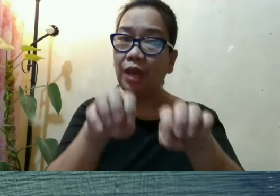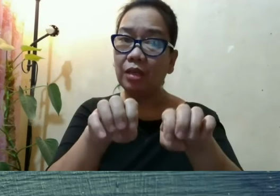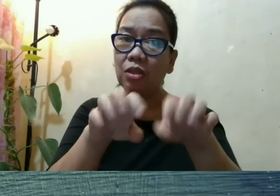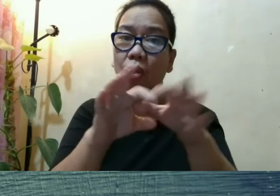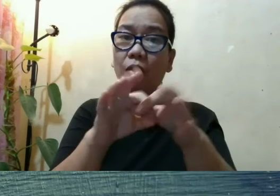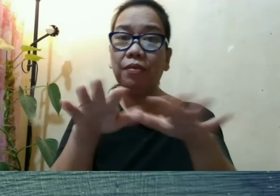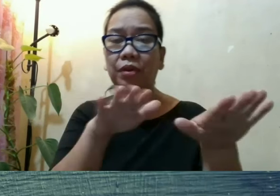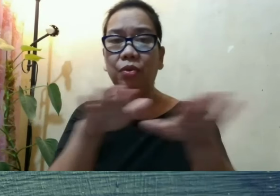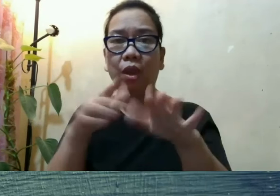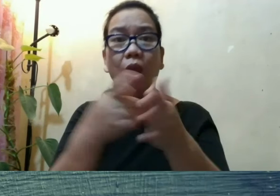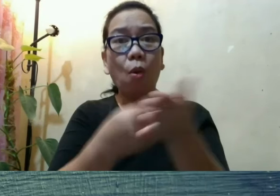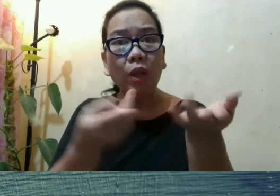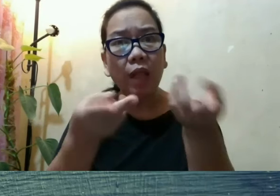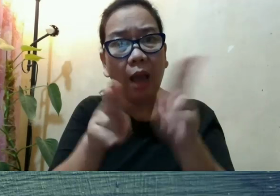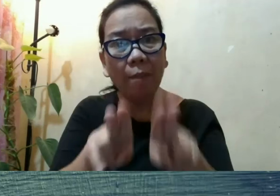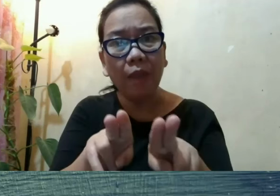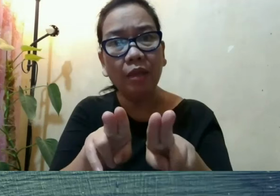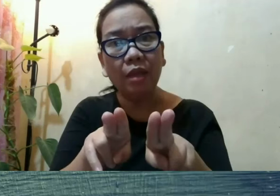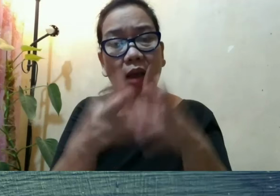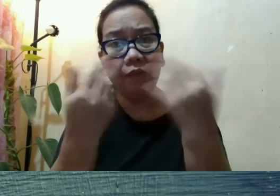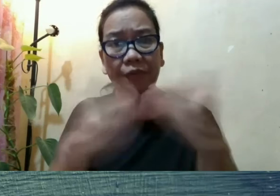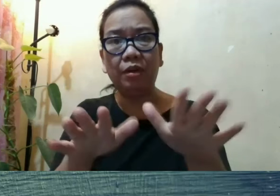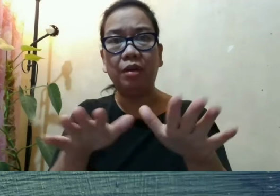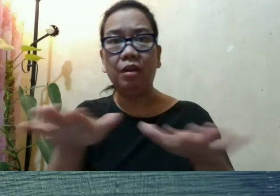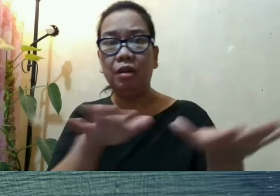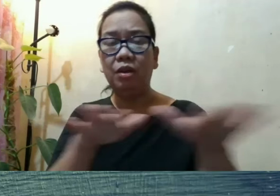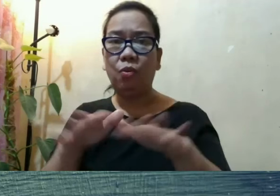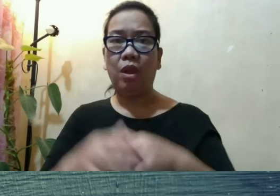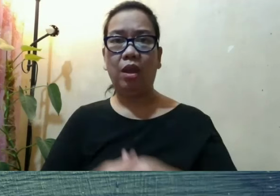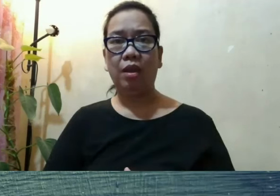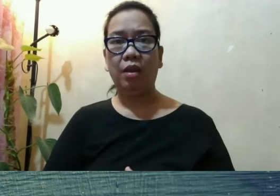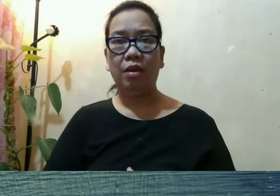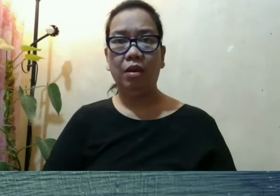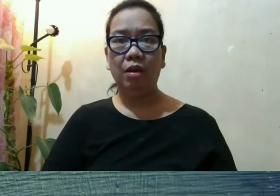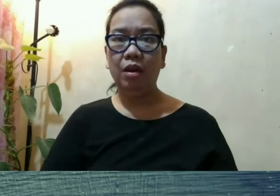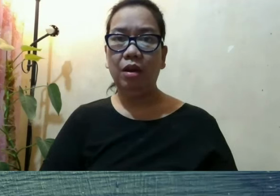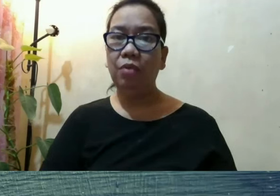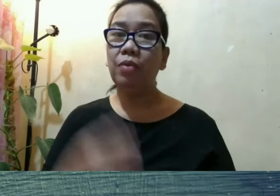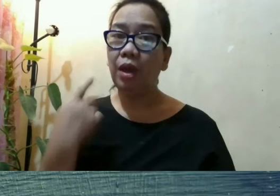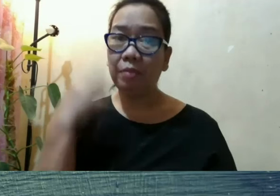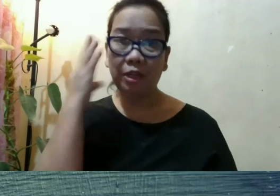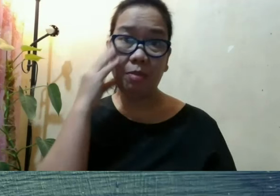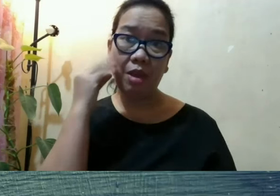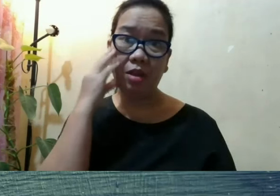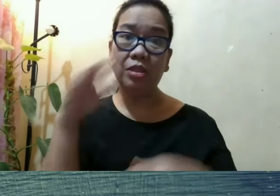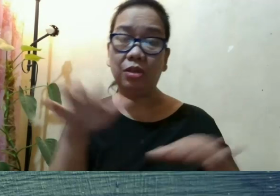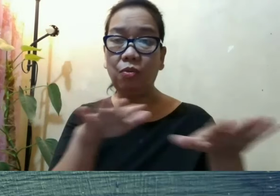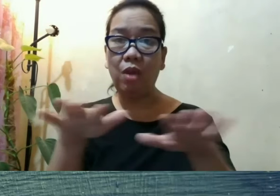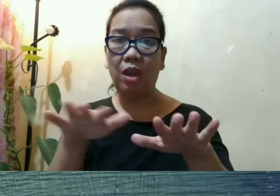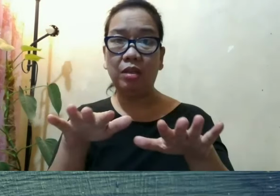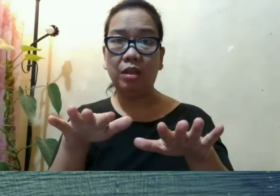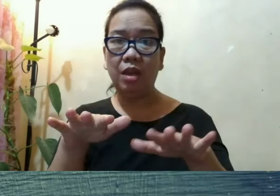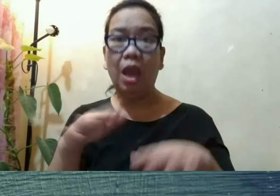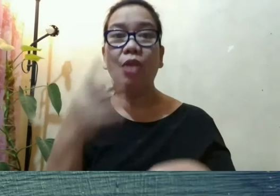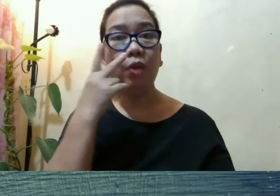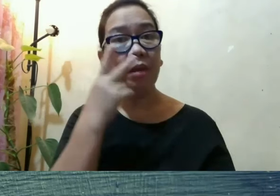or effects of earthquake? What happened after earthquake? We have experienced